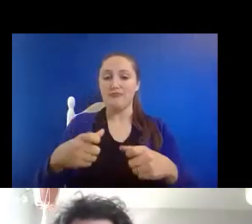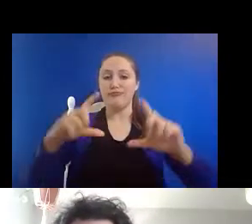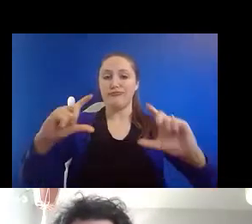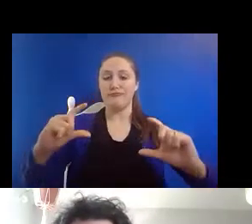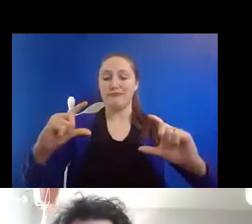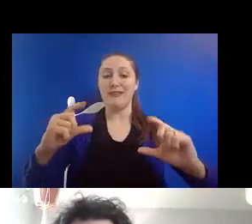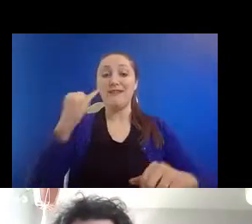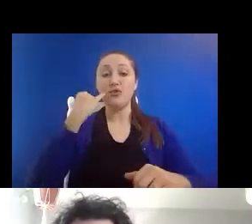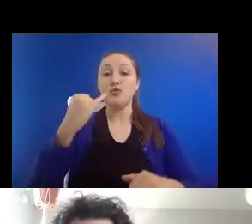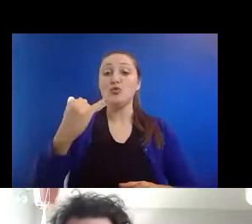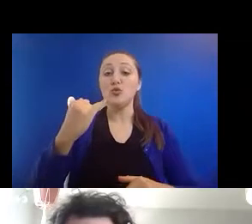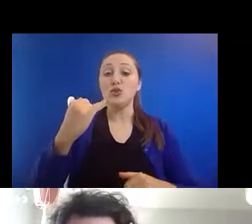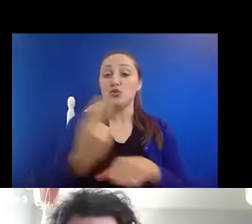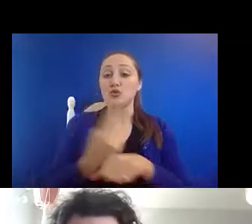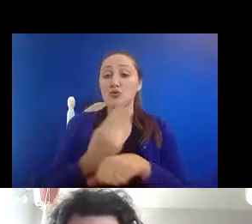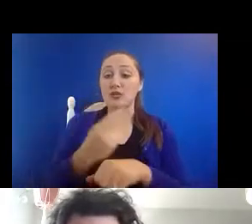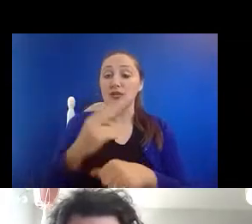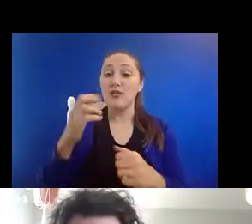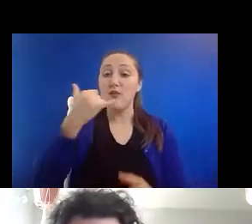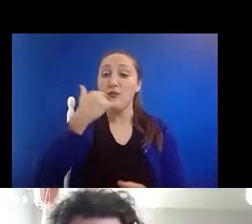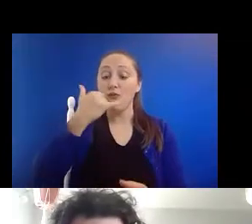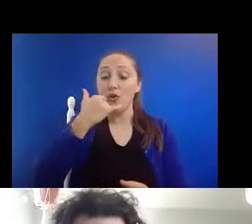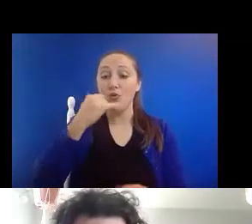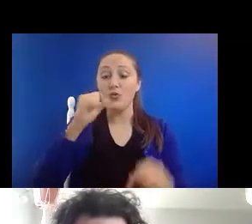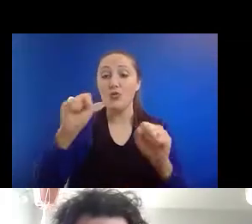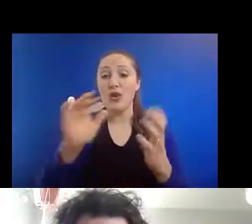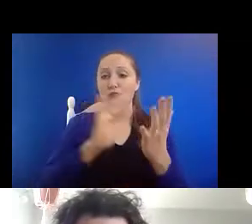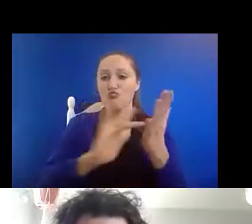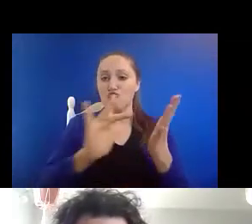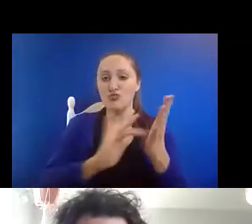device, you have to swipe to get to the controls.